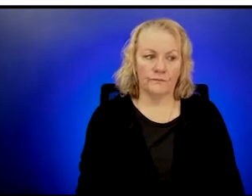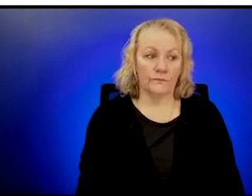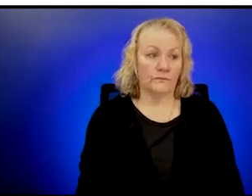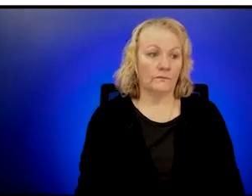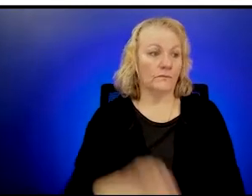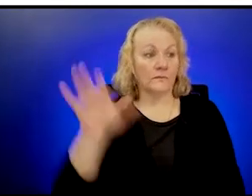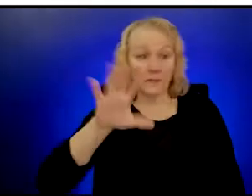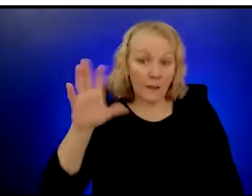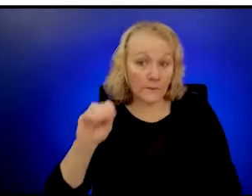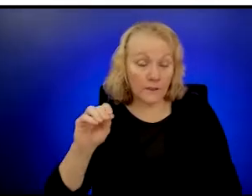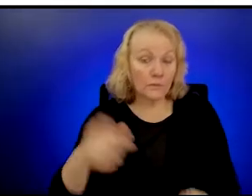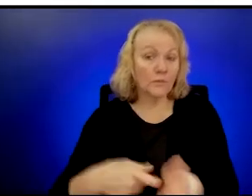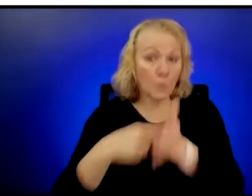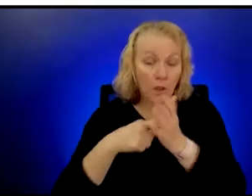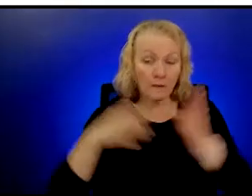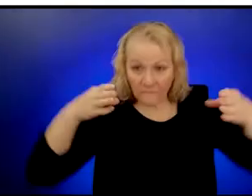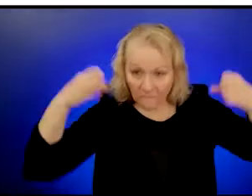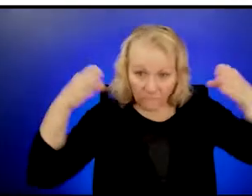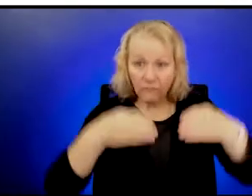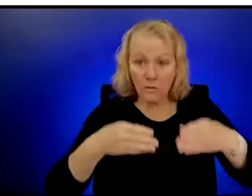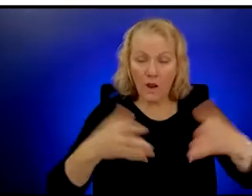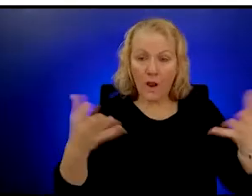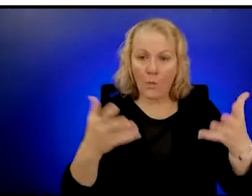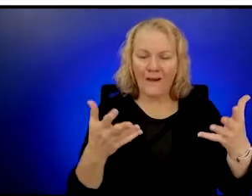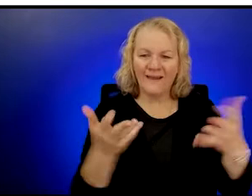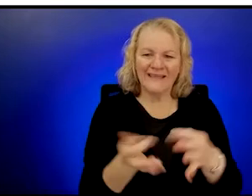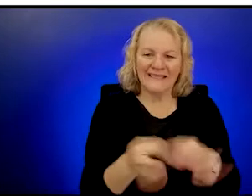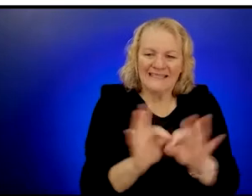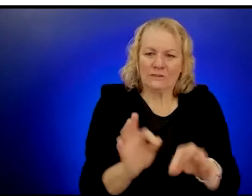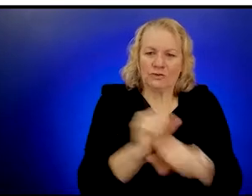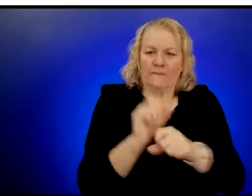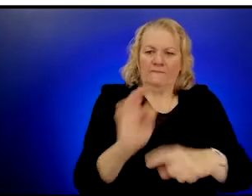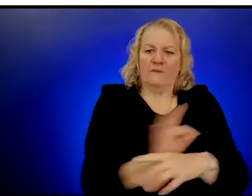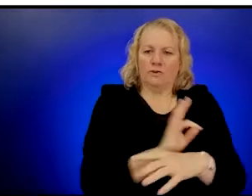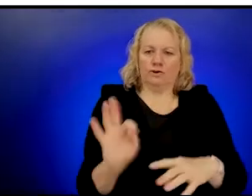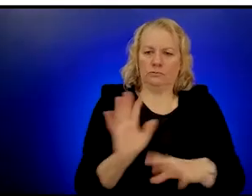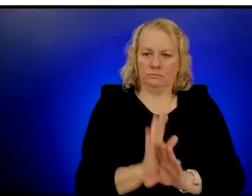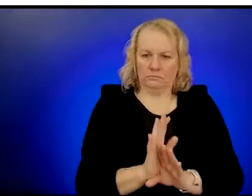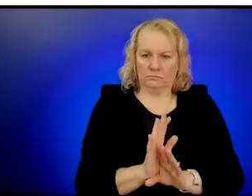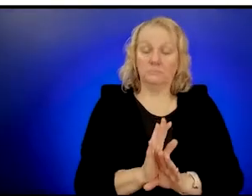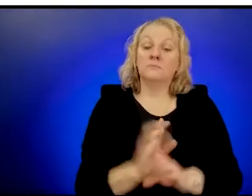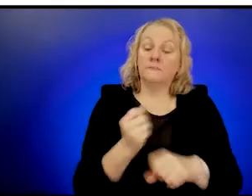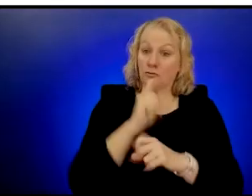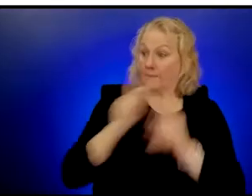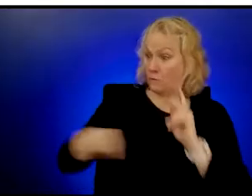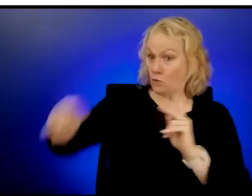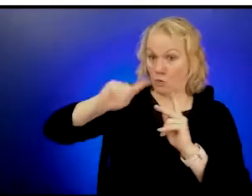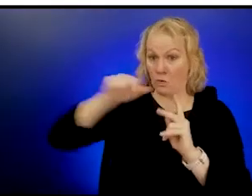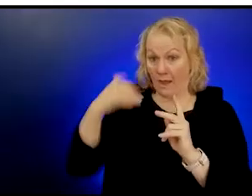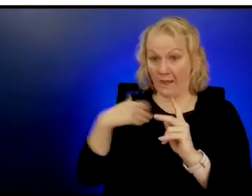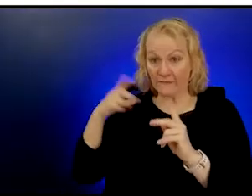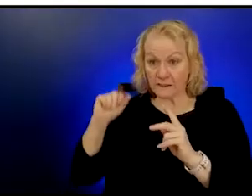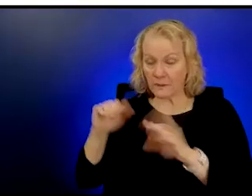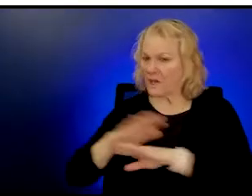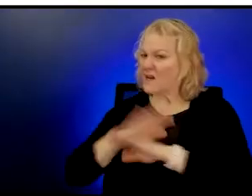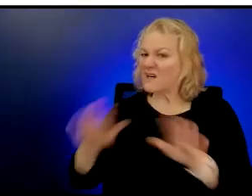Employers are required to focus on the essential functions of a job to ensure individuals with disabilities will not